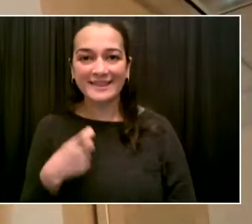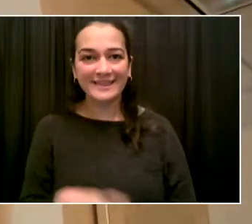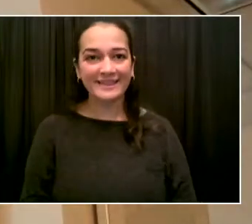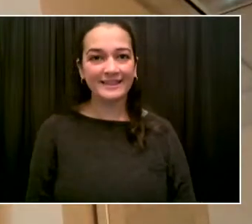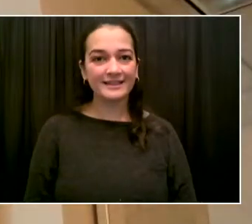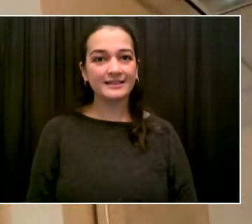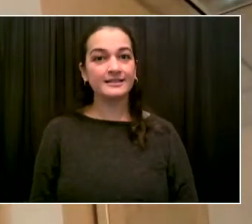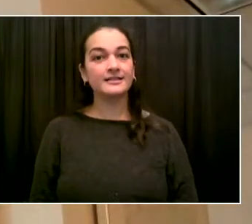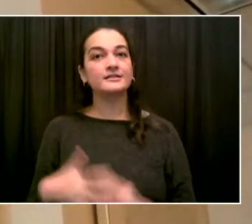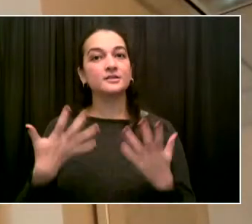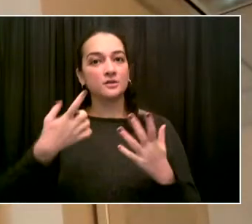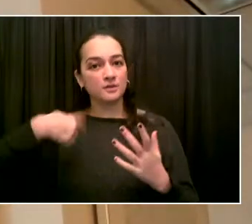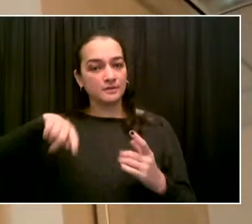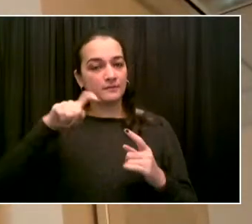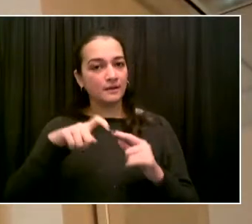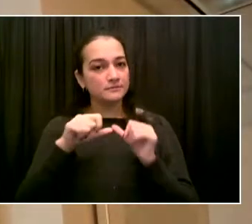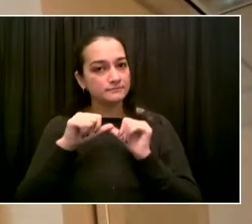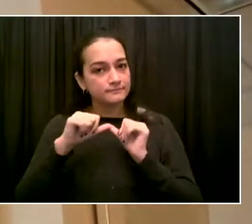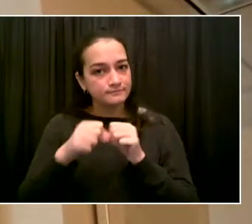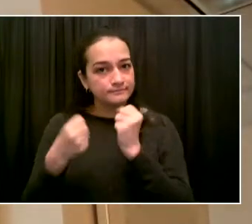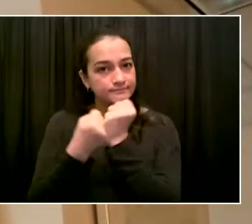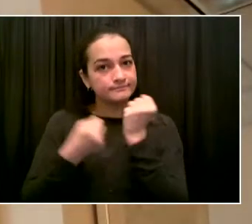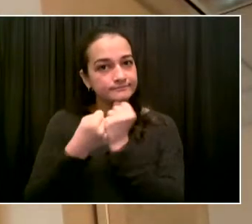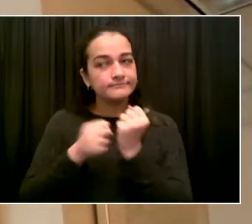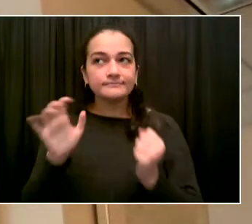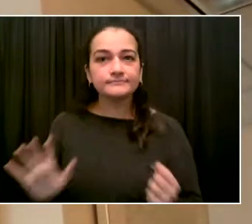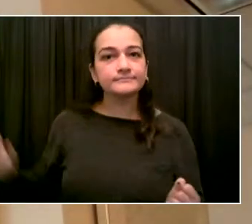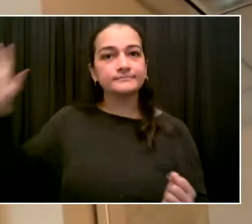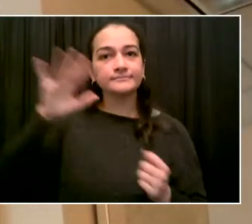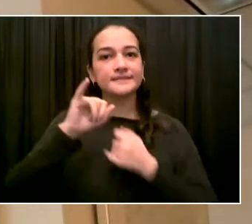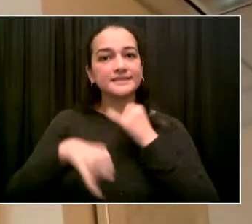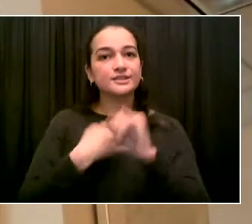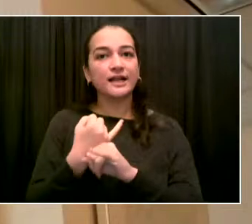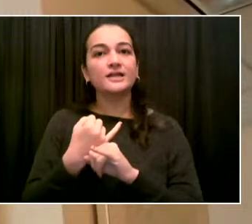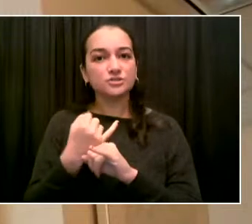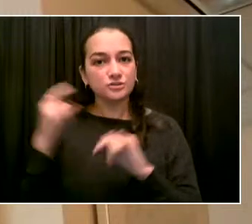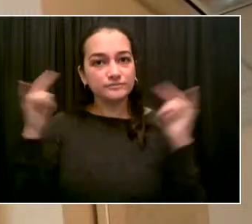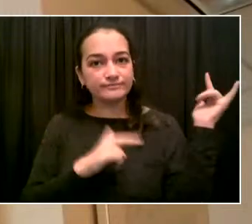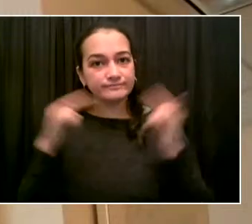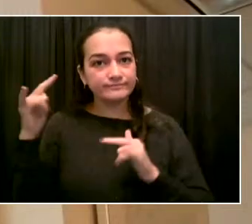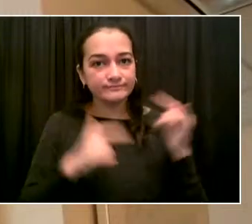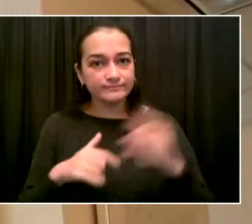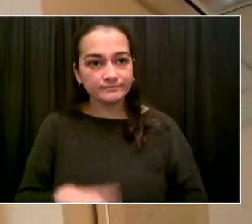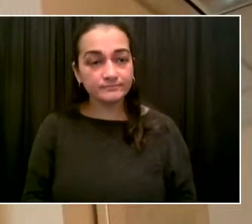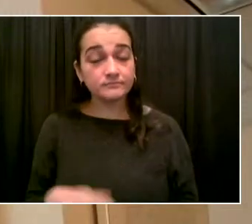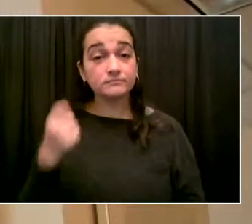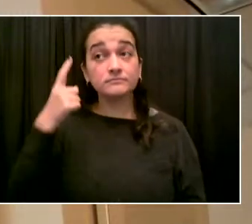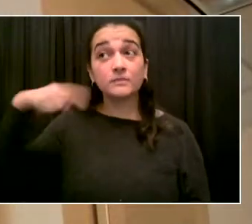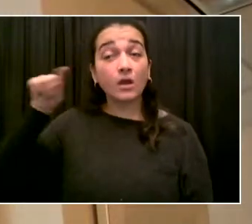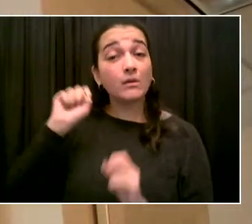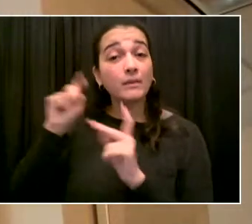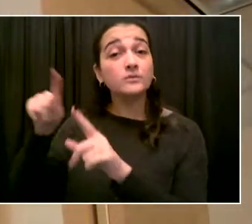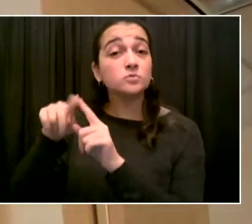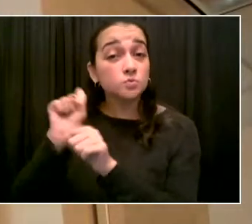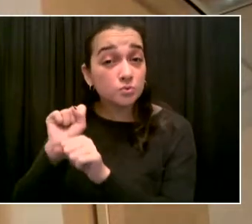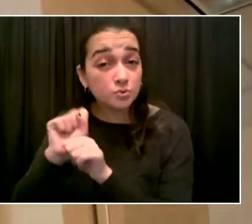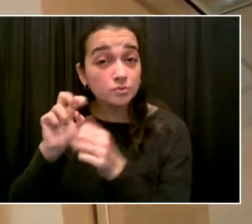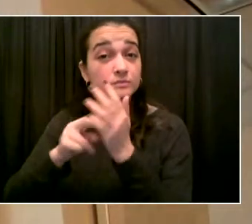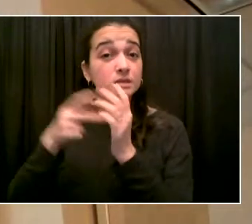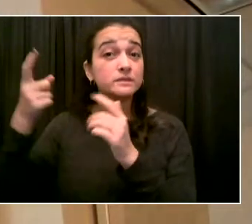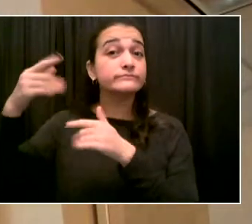to drive international travel, both business and leisure, back into New York to make sure that we remain competitive, because so